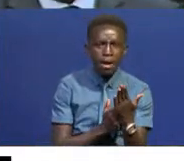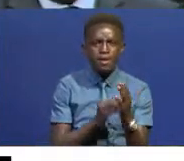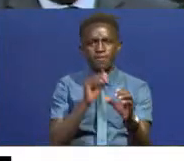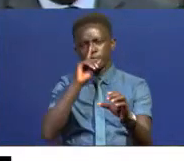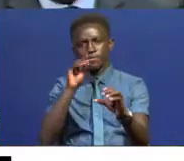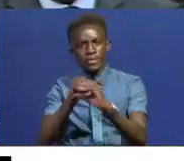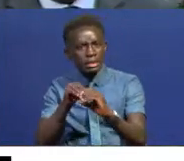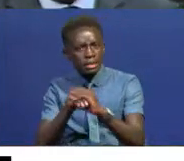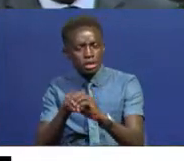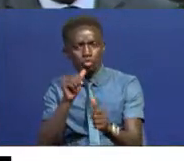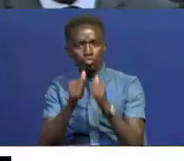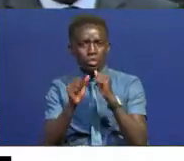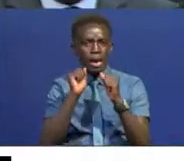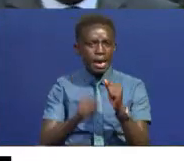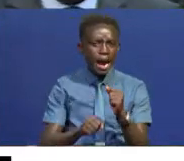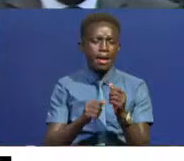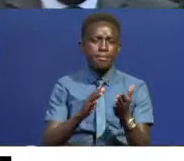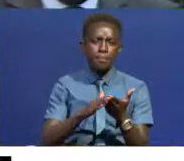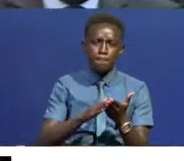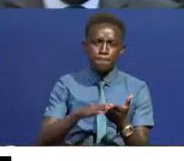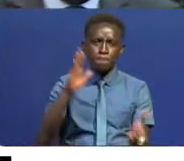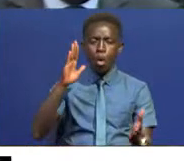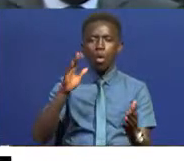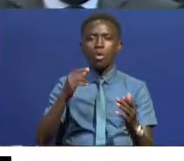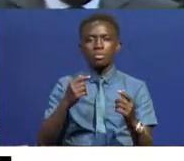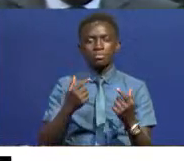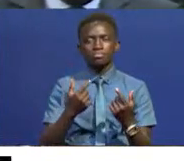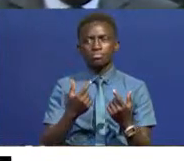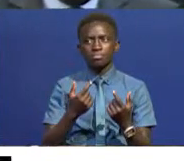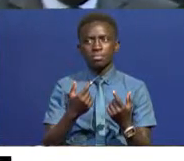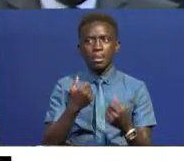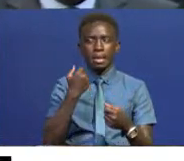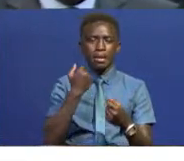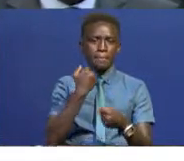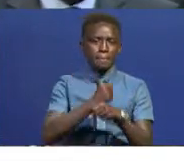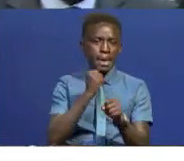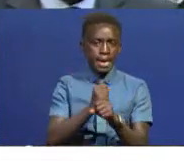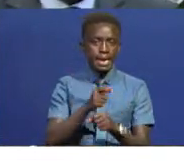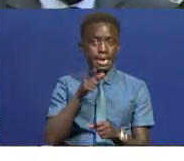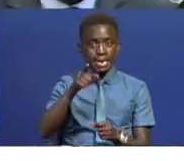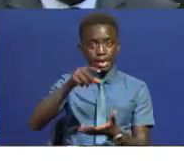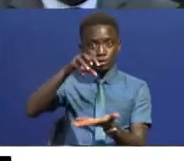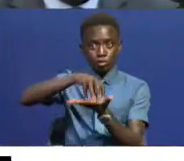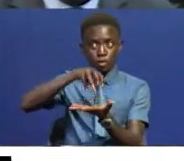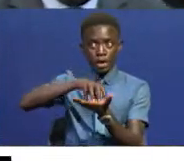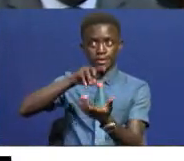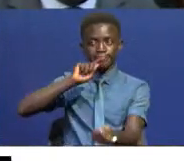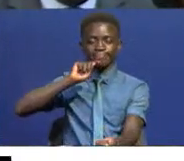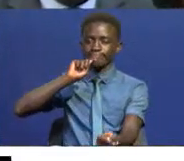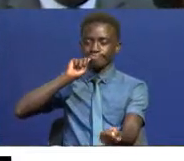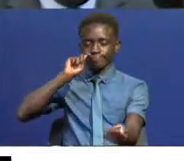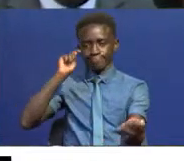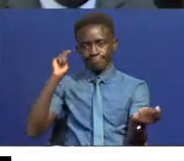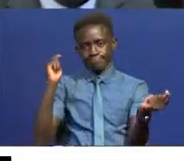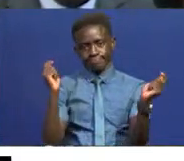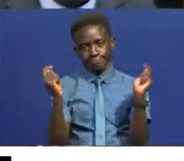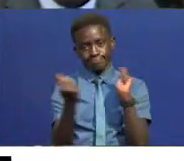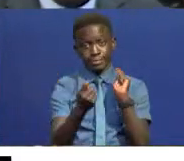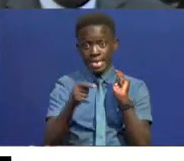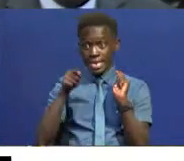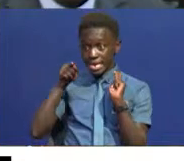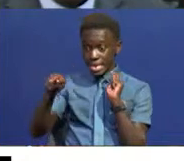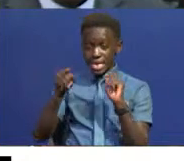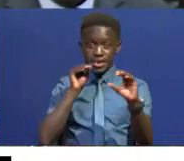and sustainably turn the situation around. These investments in